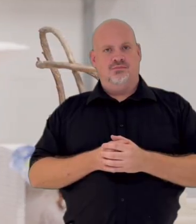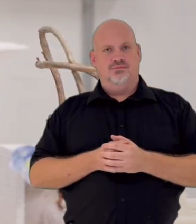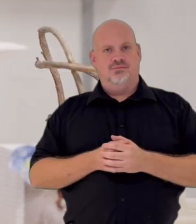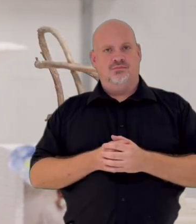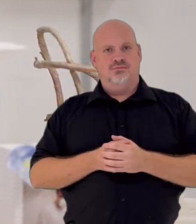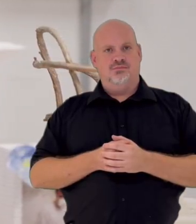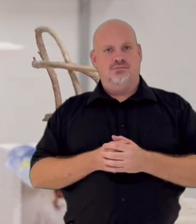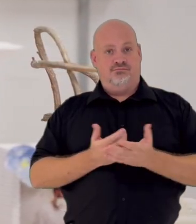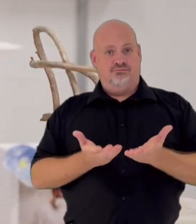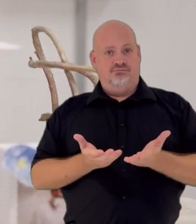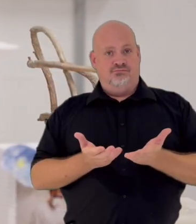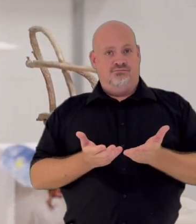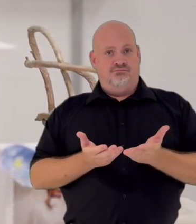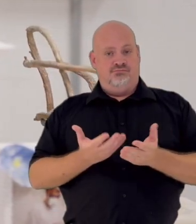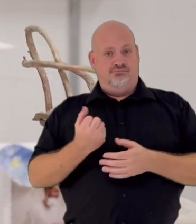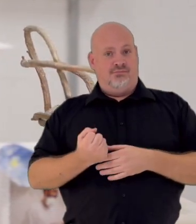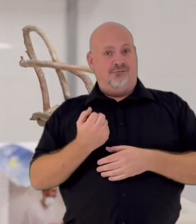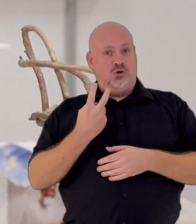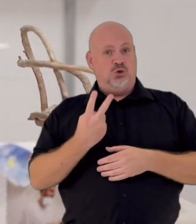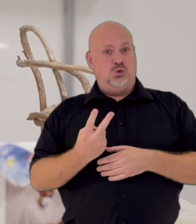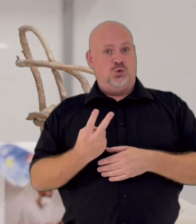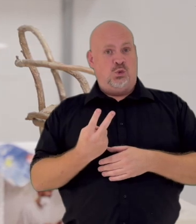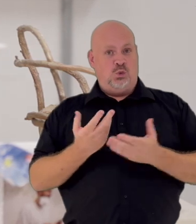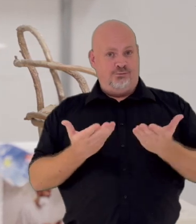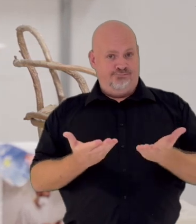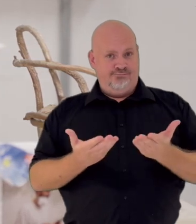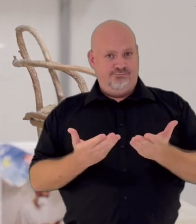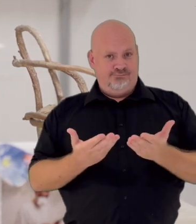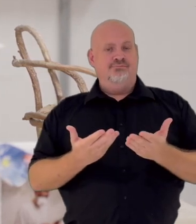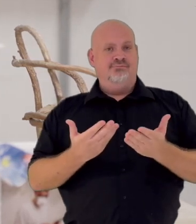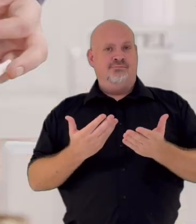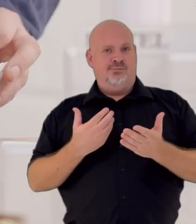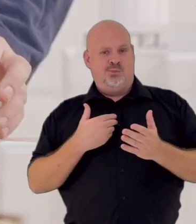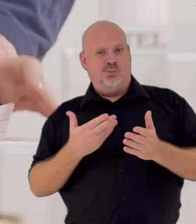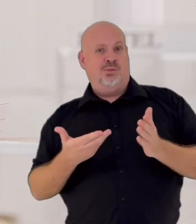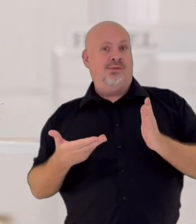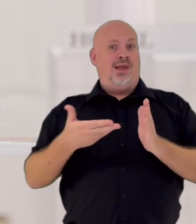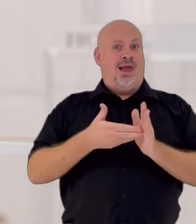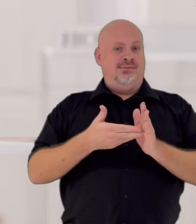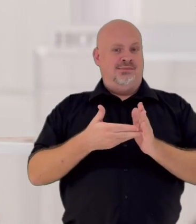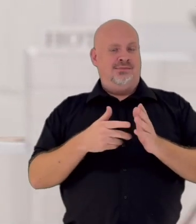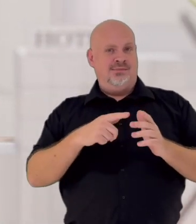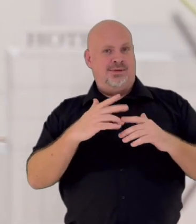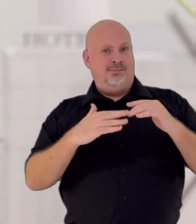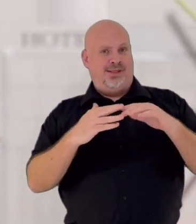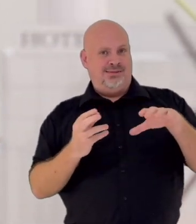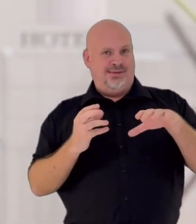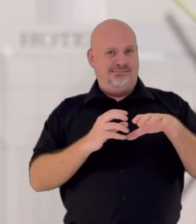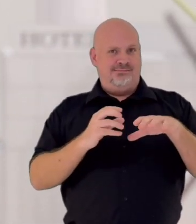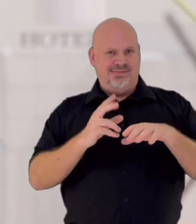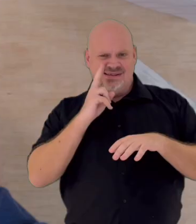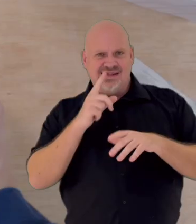So now that we've got these two, we're going to add them to our building. So there's two gaps here, here and